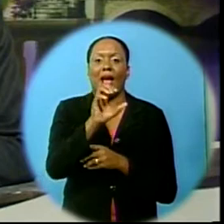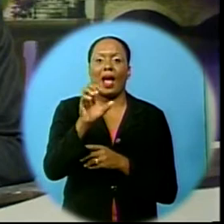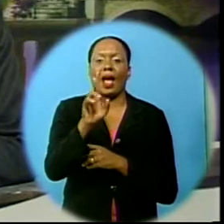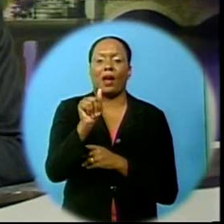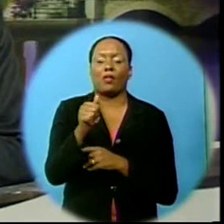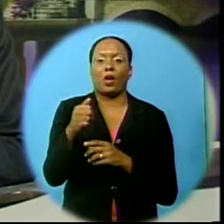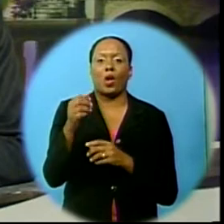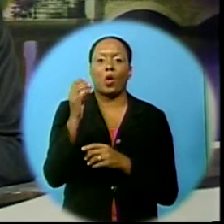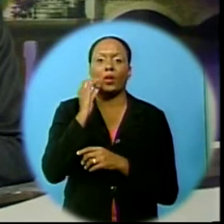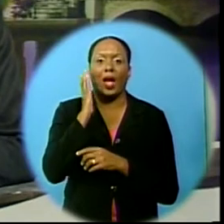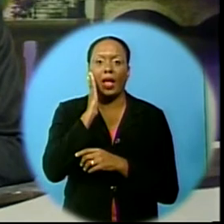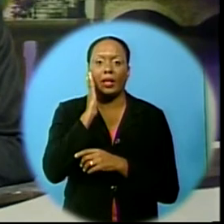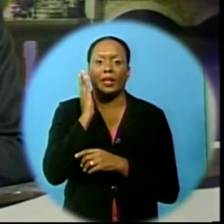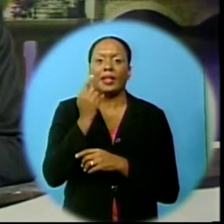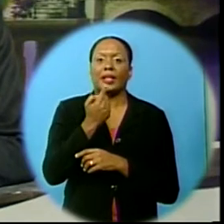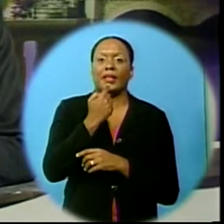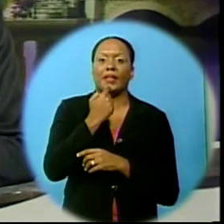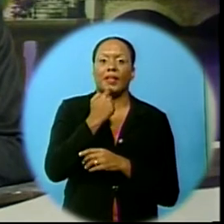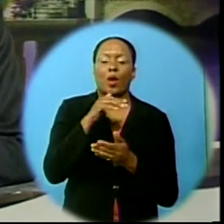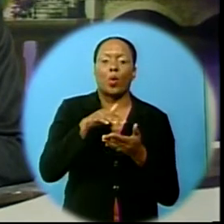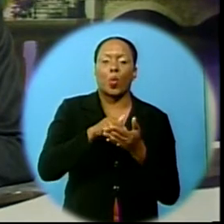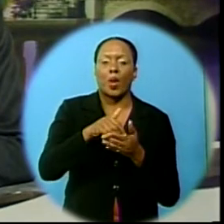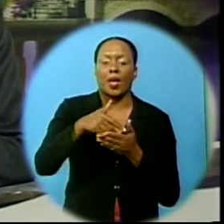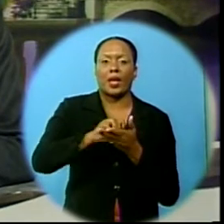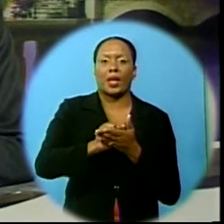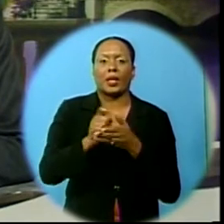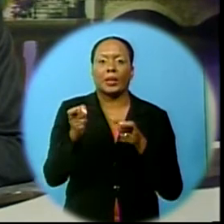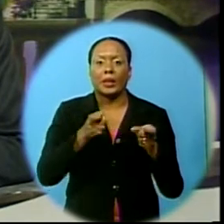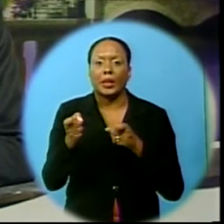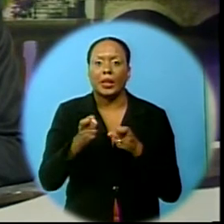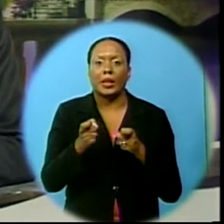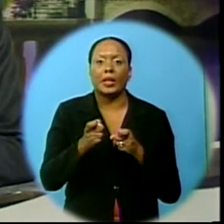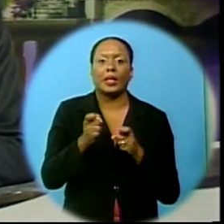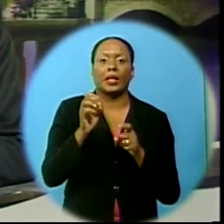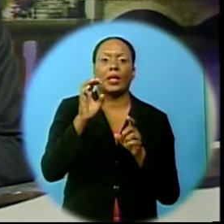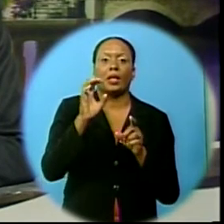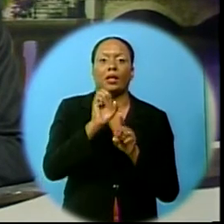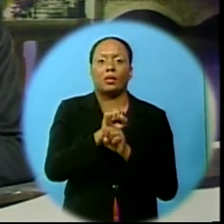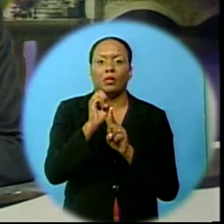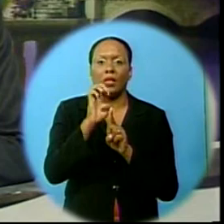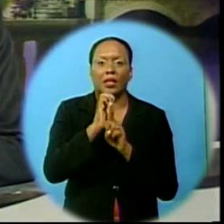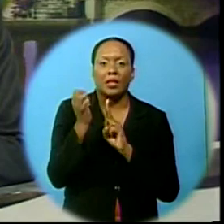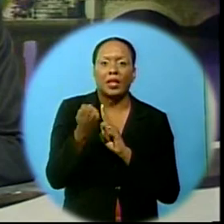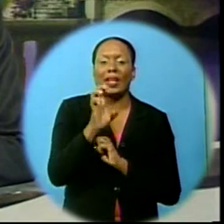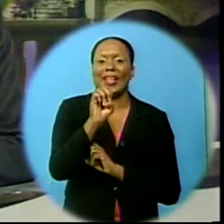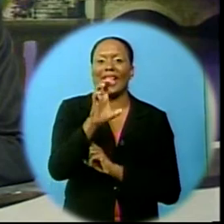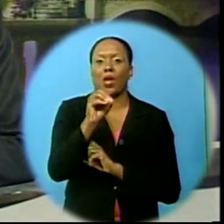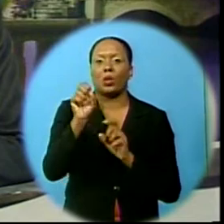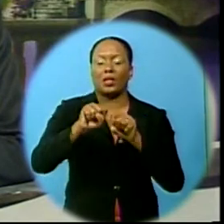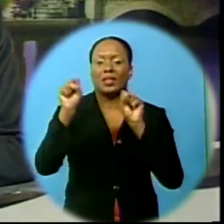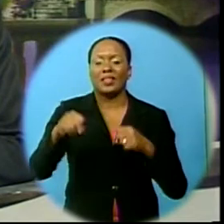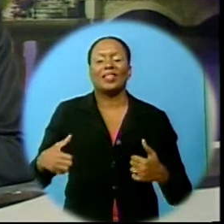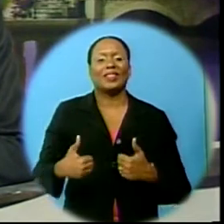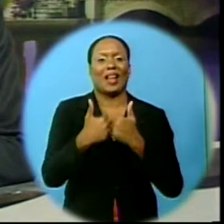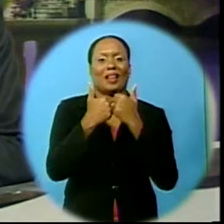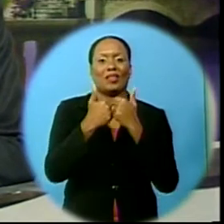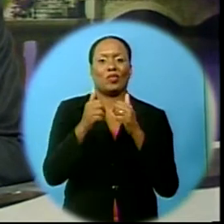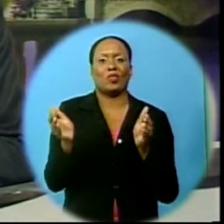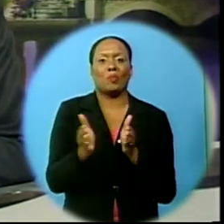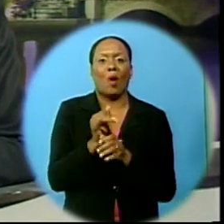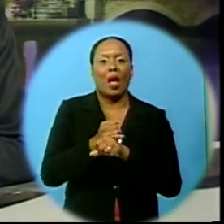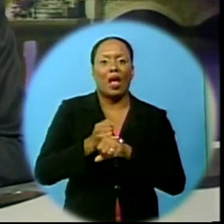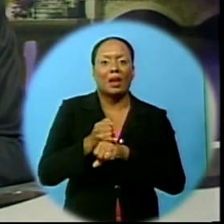professor cited weak governance, socio-economic conditions, and ecosystem changes as some other challenges facing small